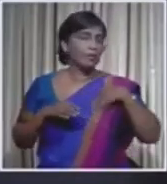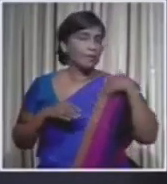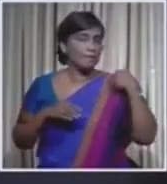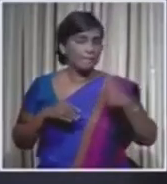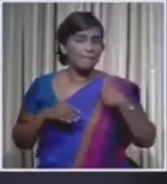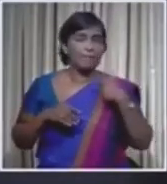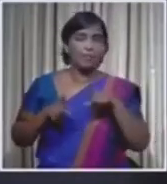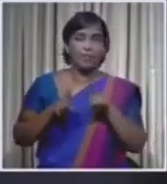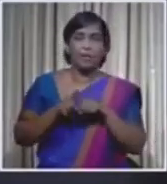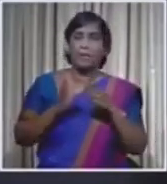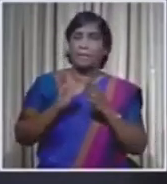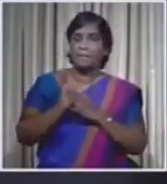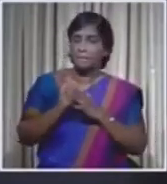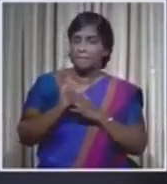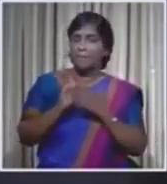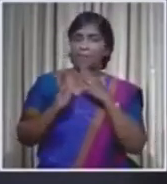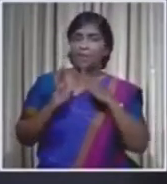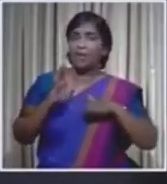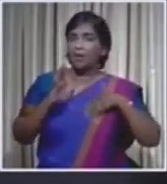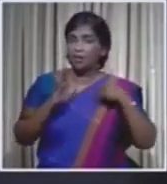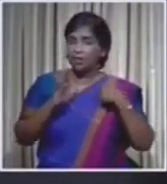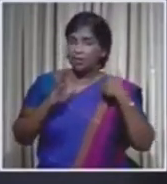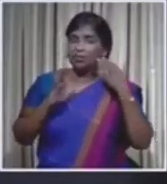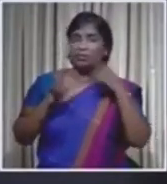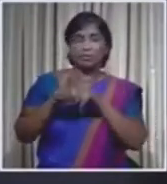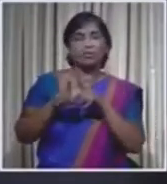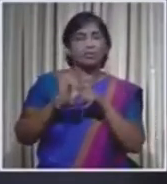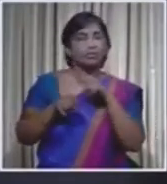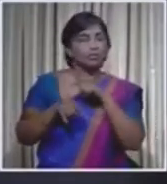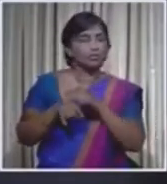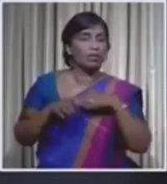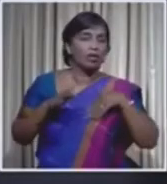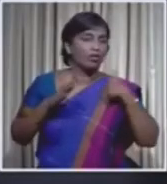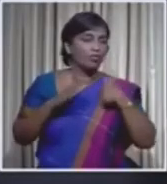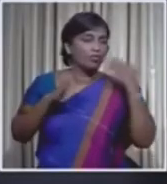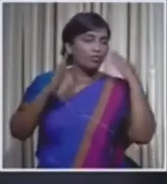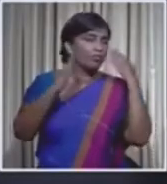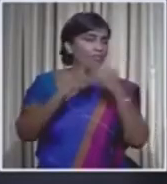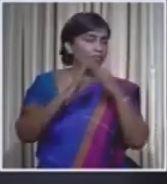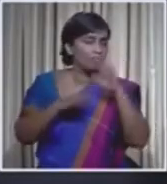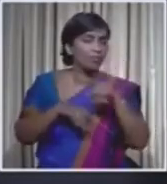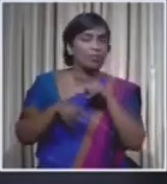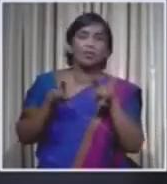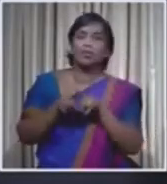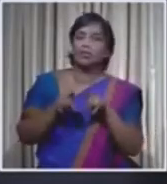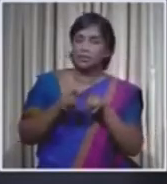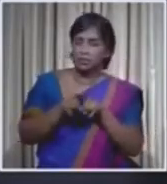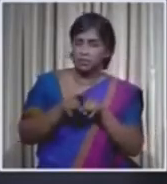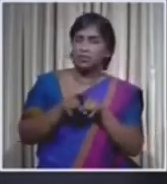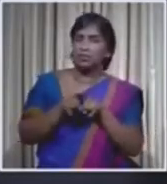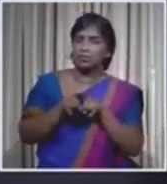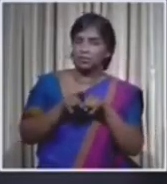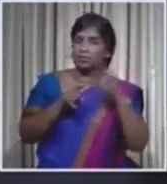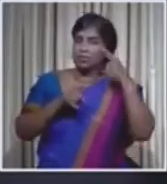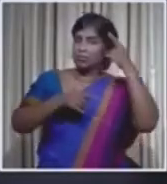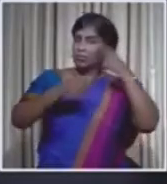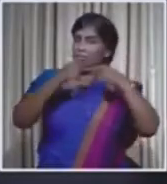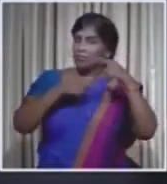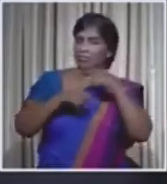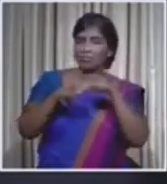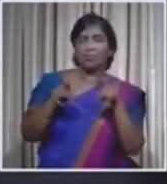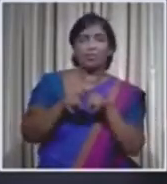members principal objective is the continuing development of the orderly underlying conditions that are necessary